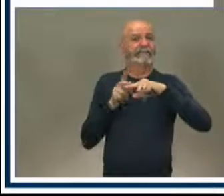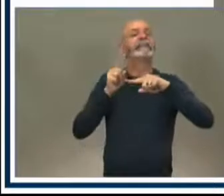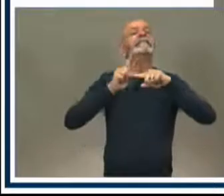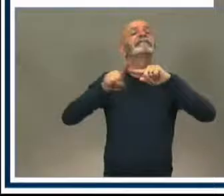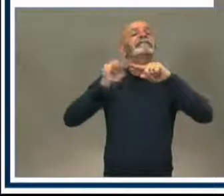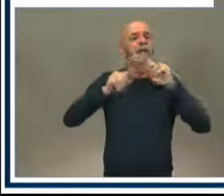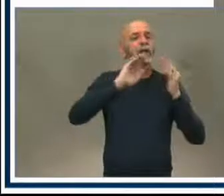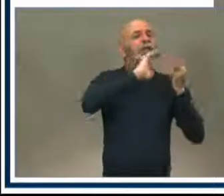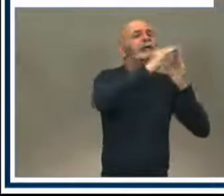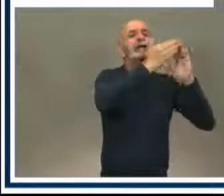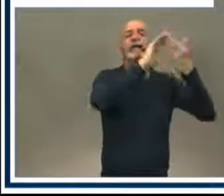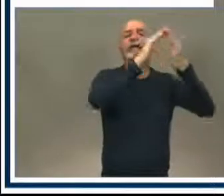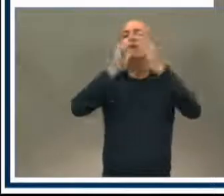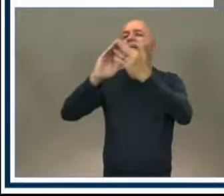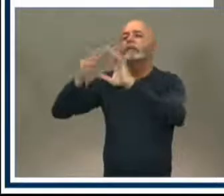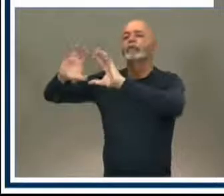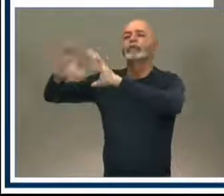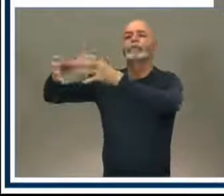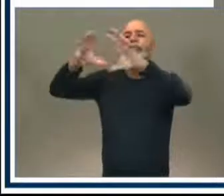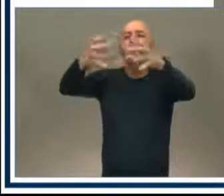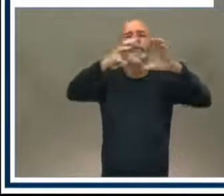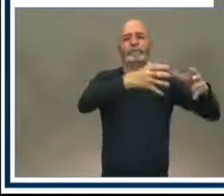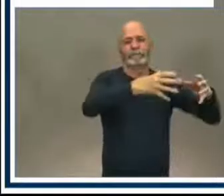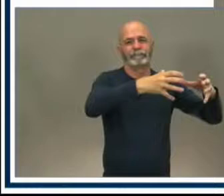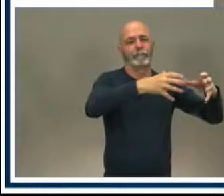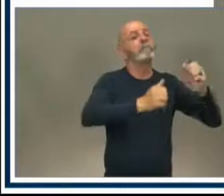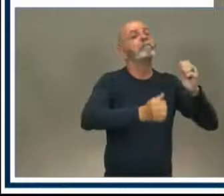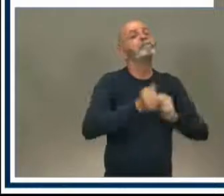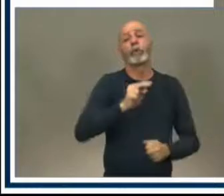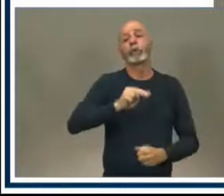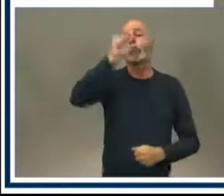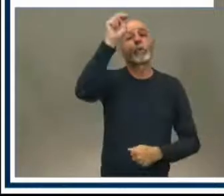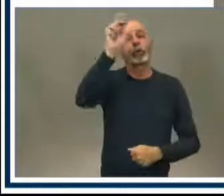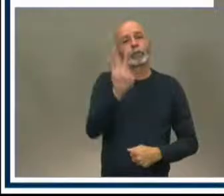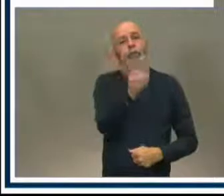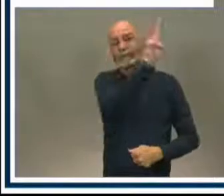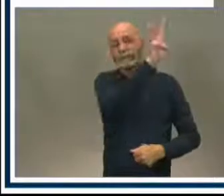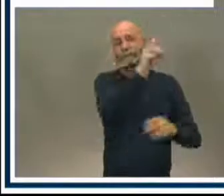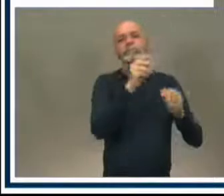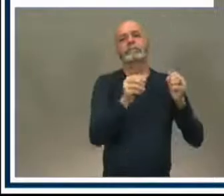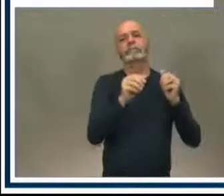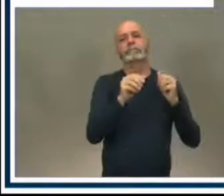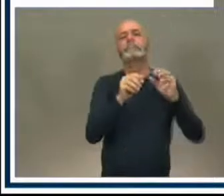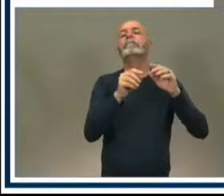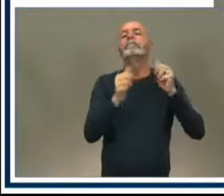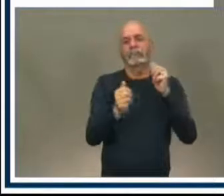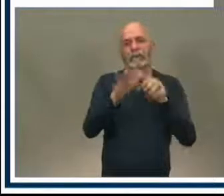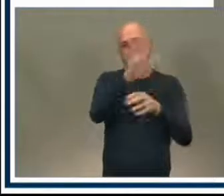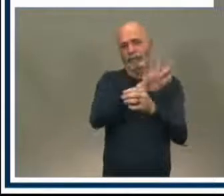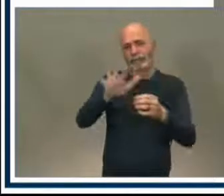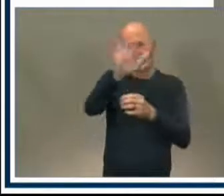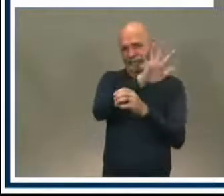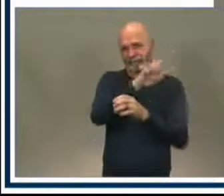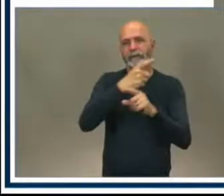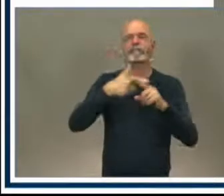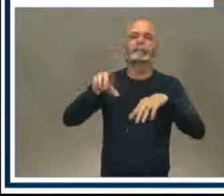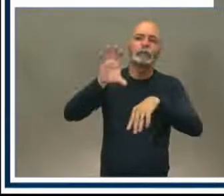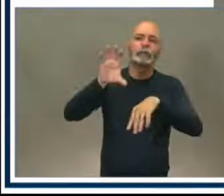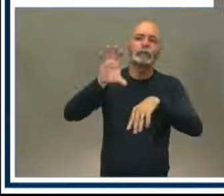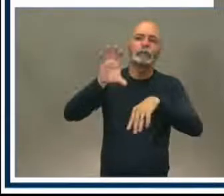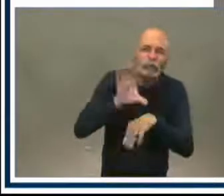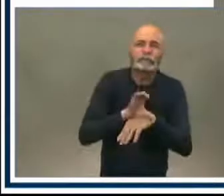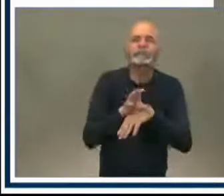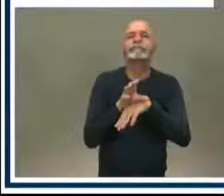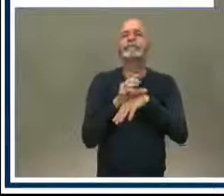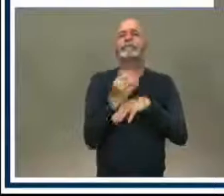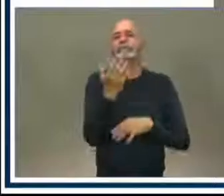of cases, primarily in the northern and western zones, related to several faith groups that participated